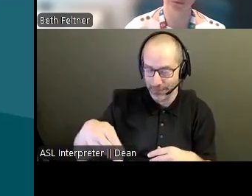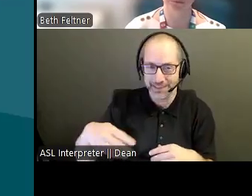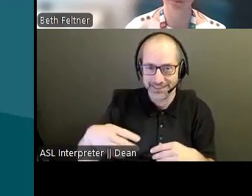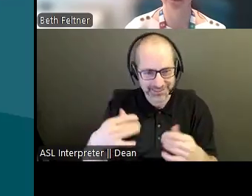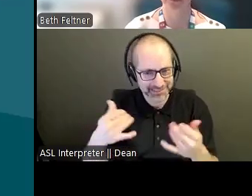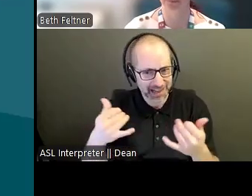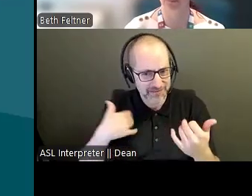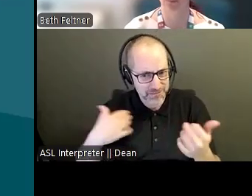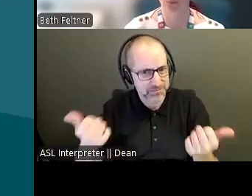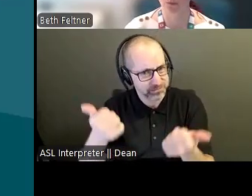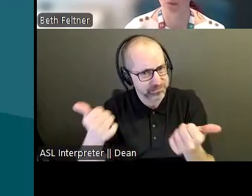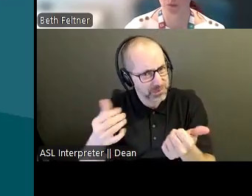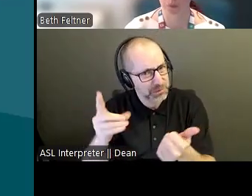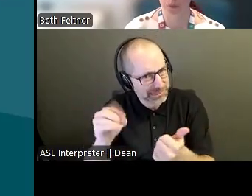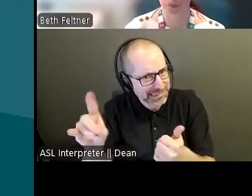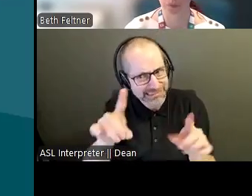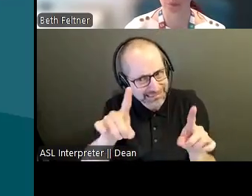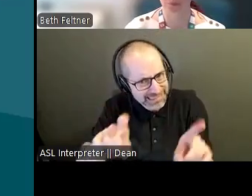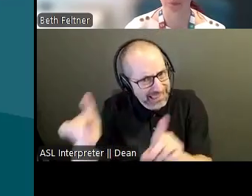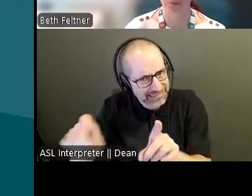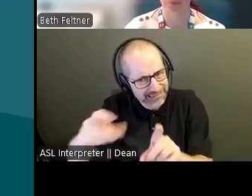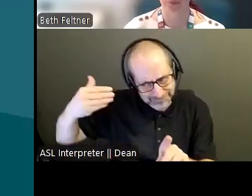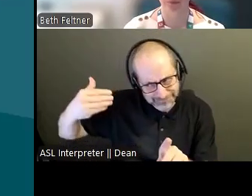variety of mix here.